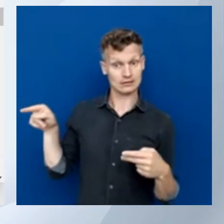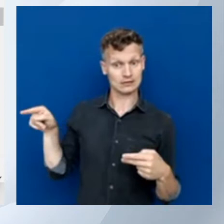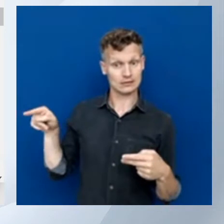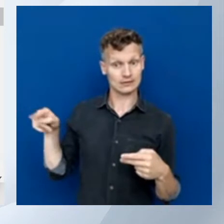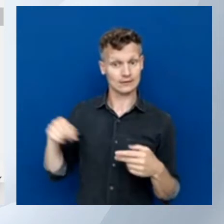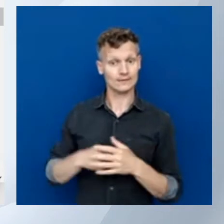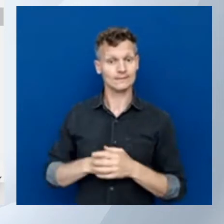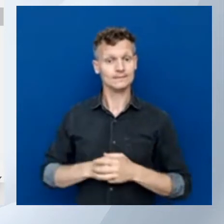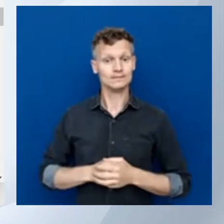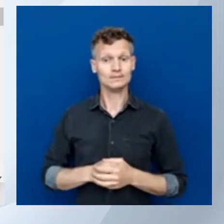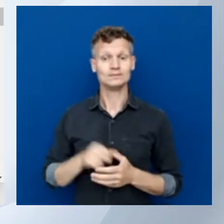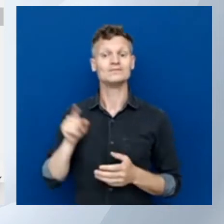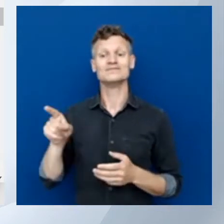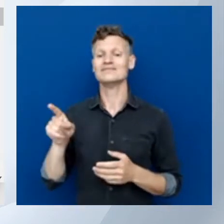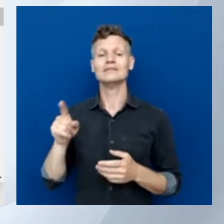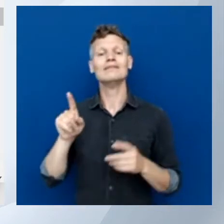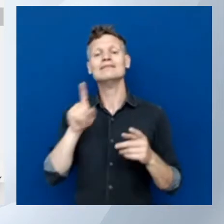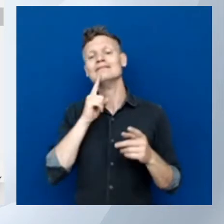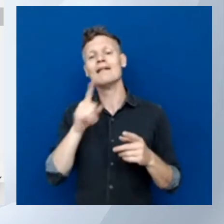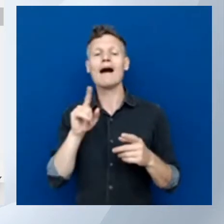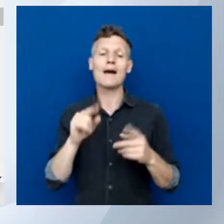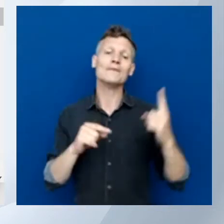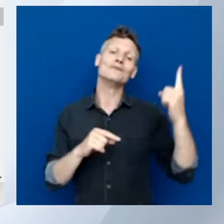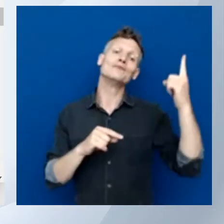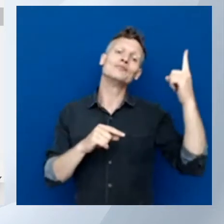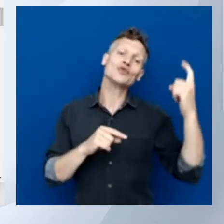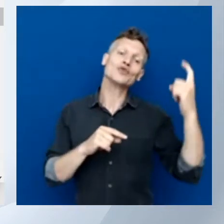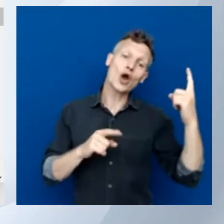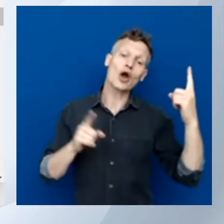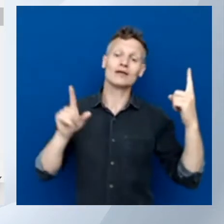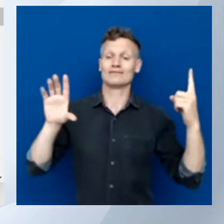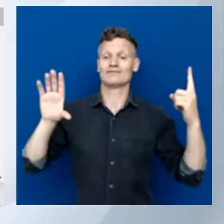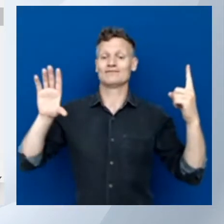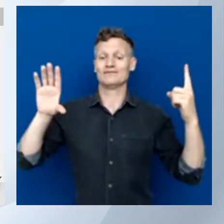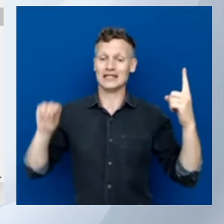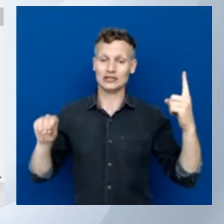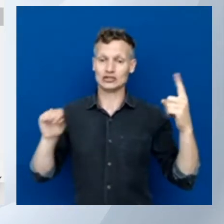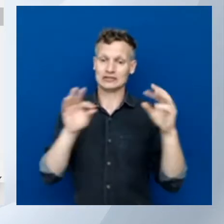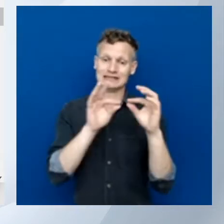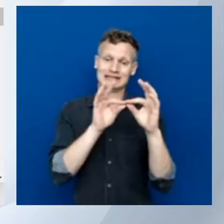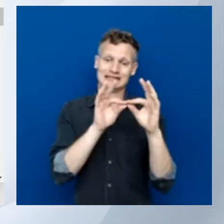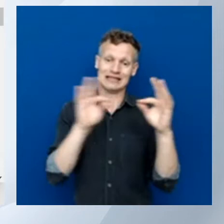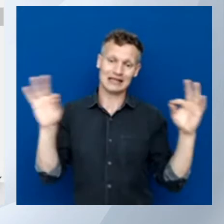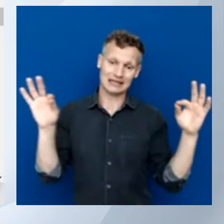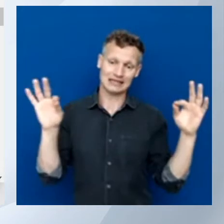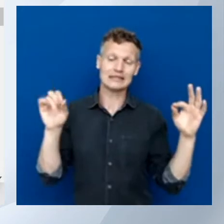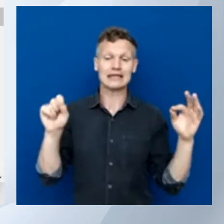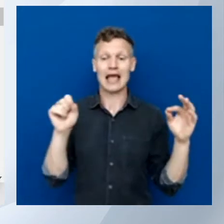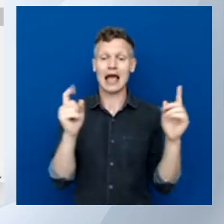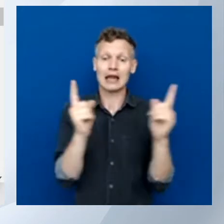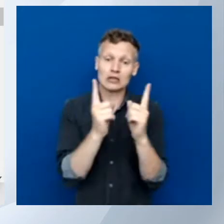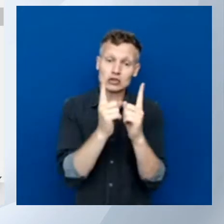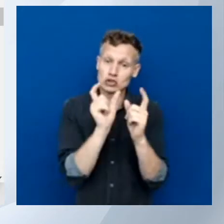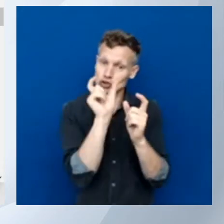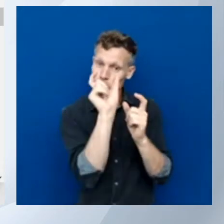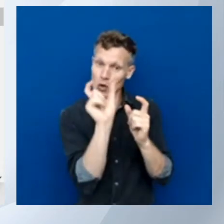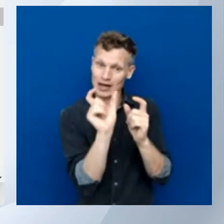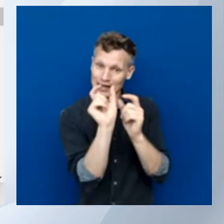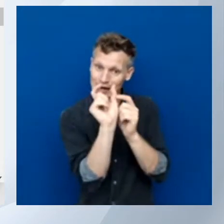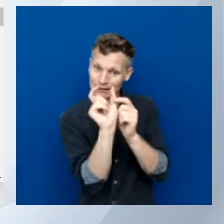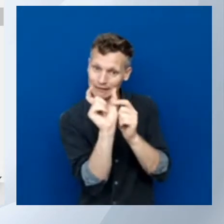of the sentence, the token length, this max length. You can change it if you want to decrease the training process length.